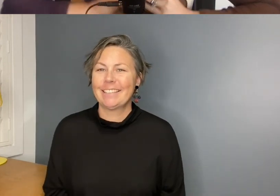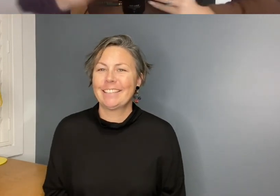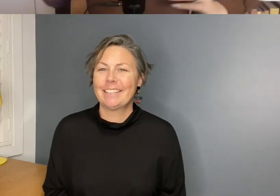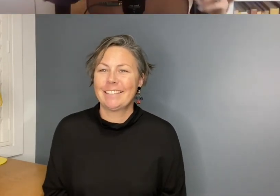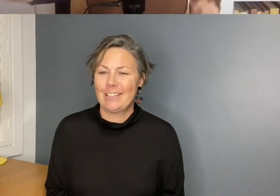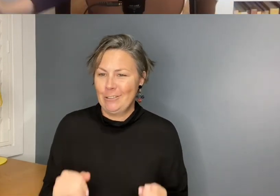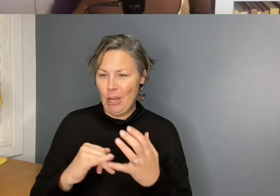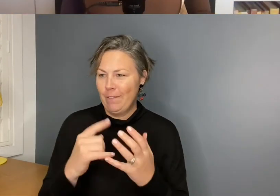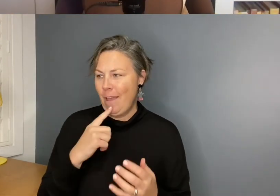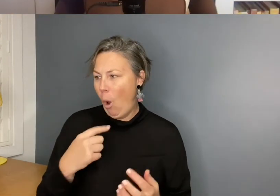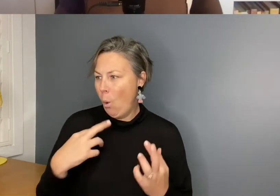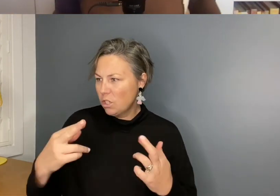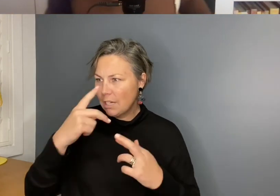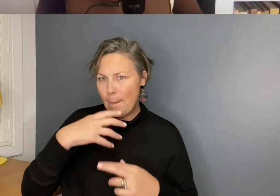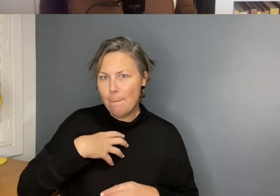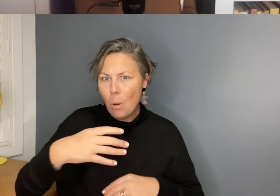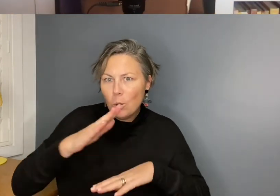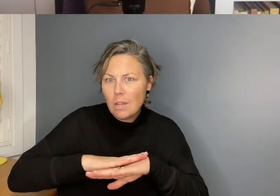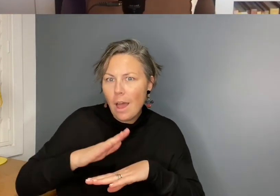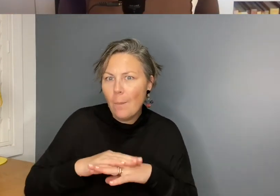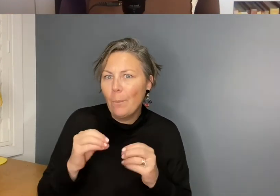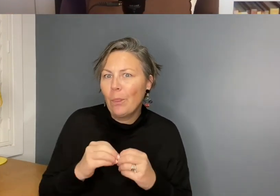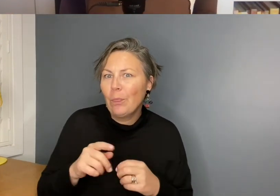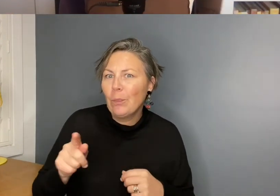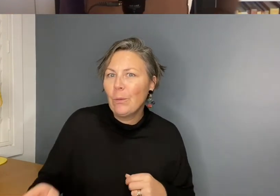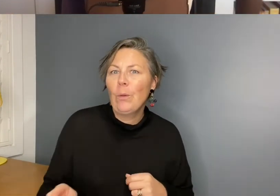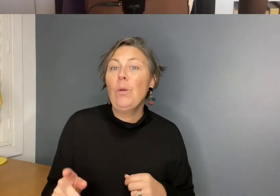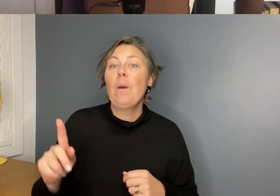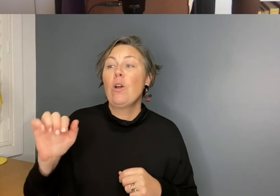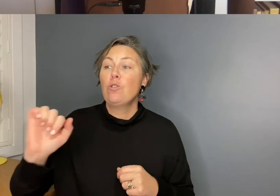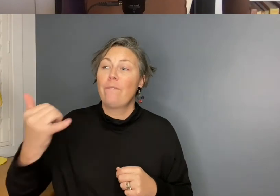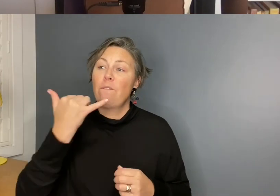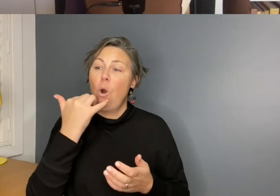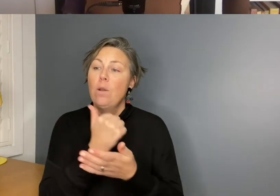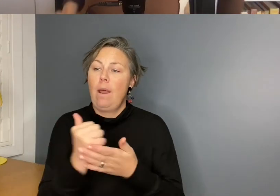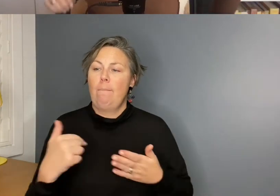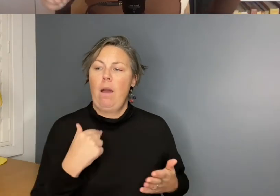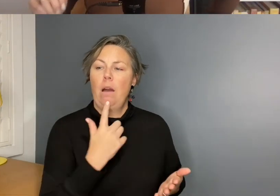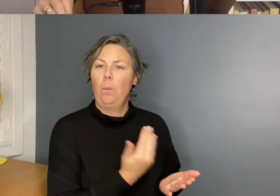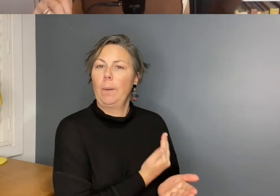forever. And we're going to put your number in our phones.